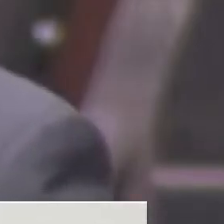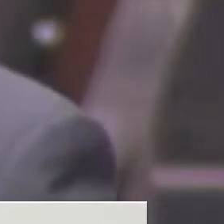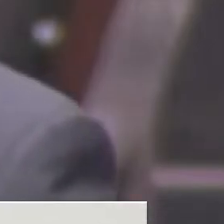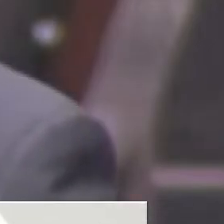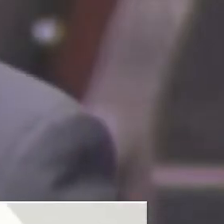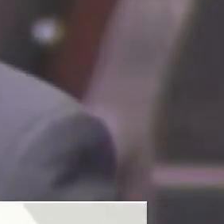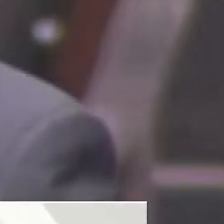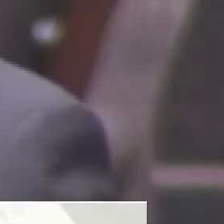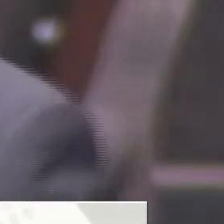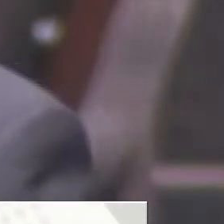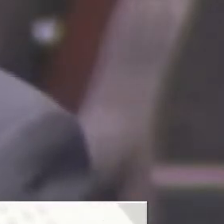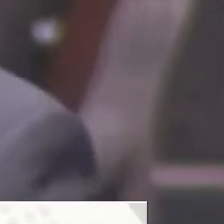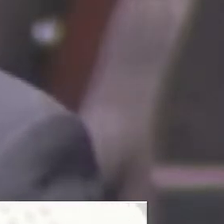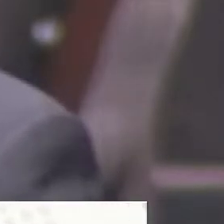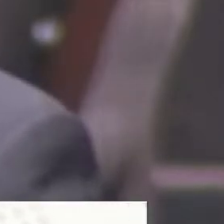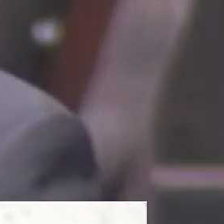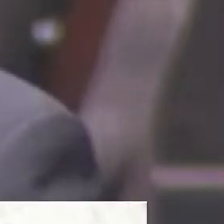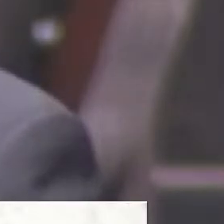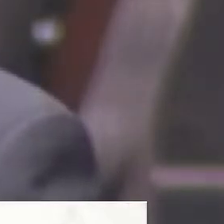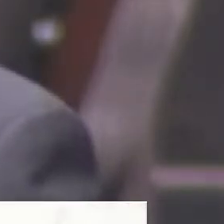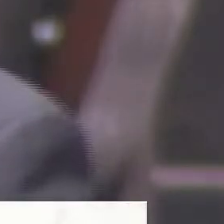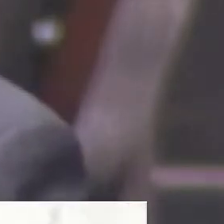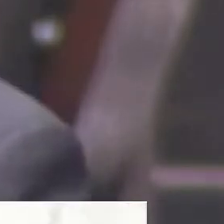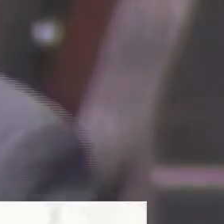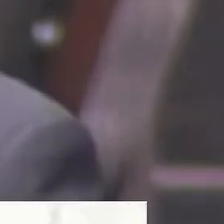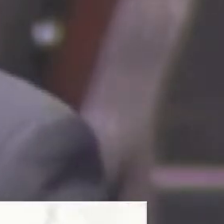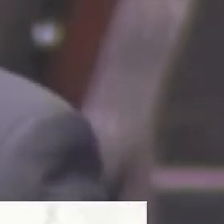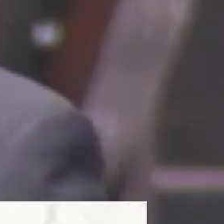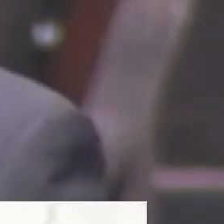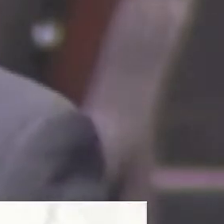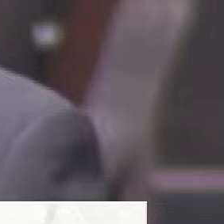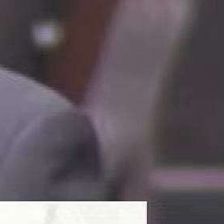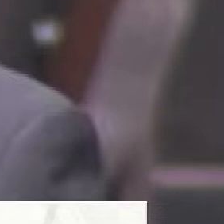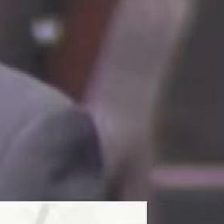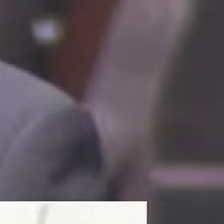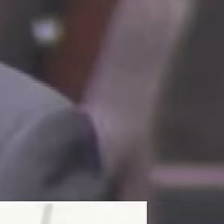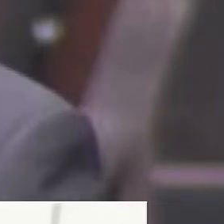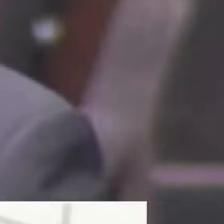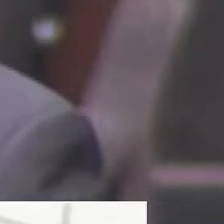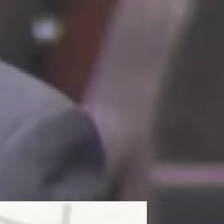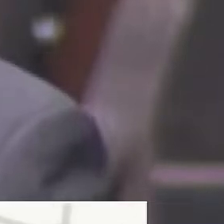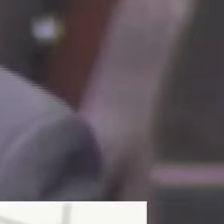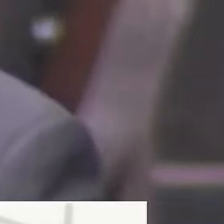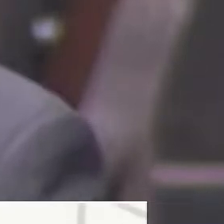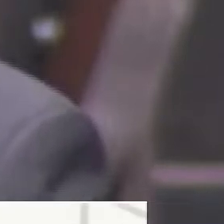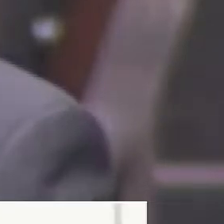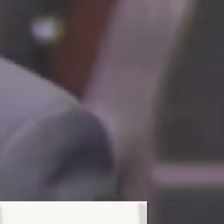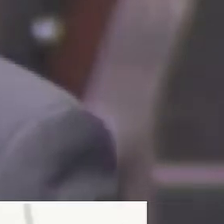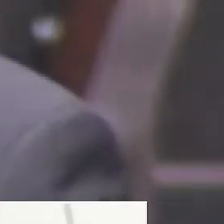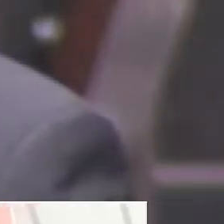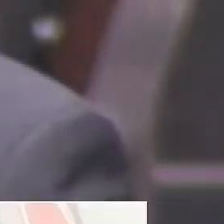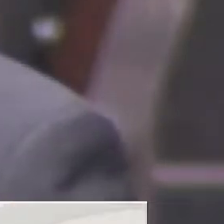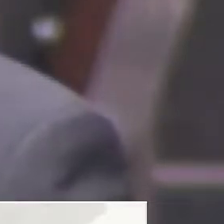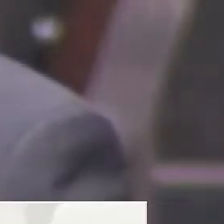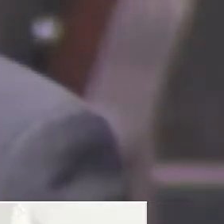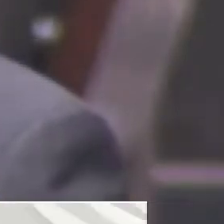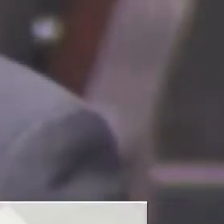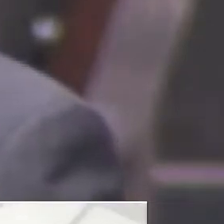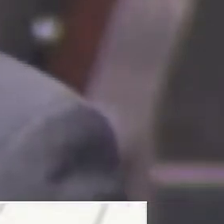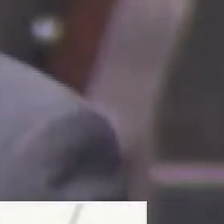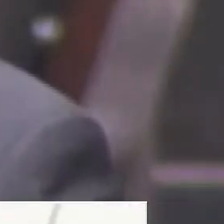emergency. Interior, there will be a problem somewhere, God forbid. They will rush to come to